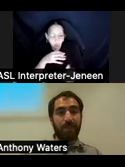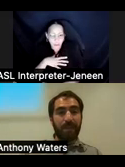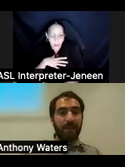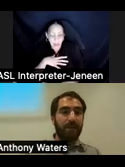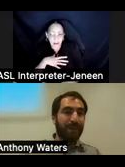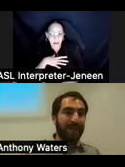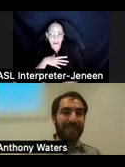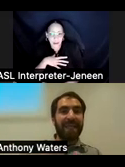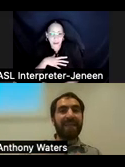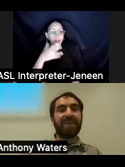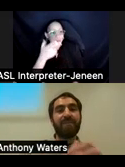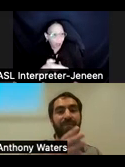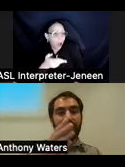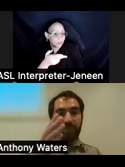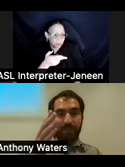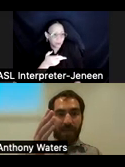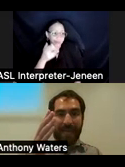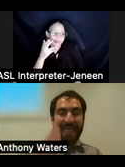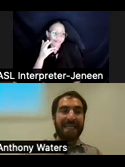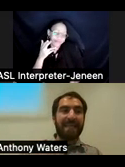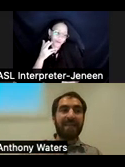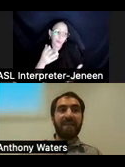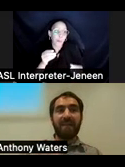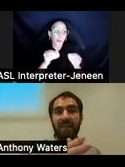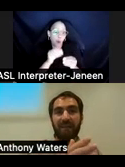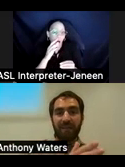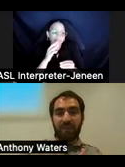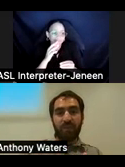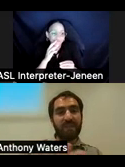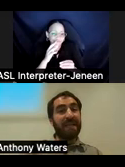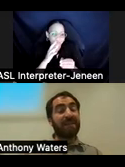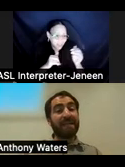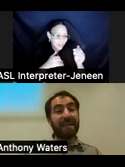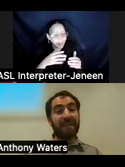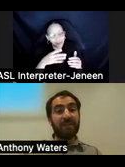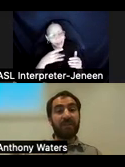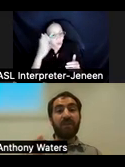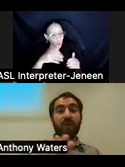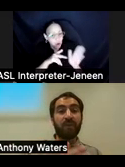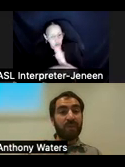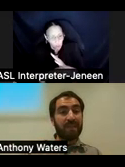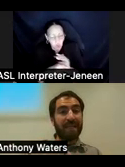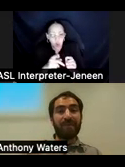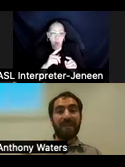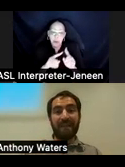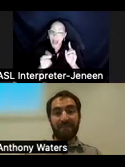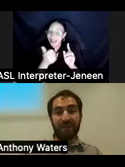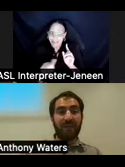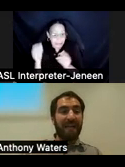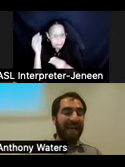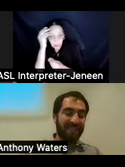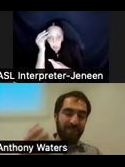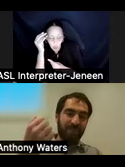lethal. But again, any suicidal ideation or suicidal